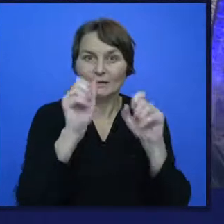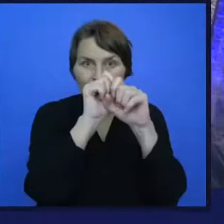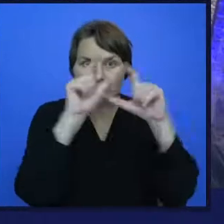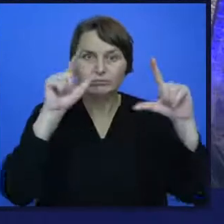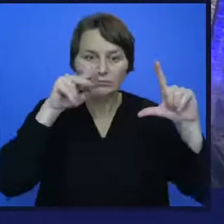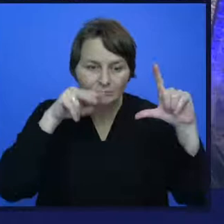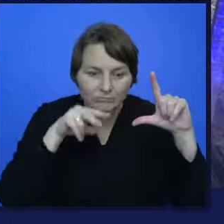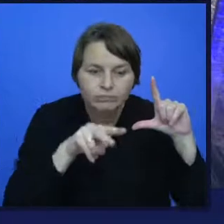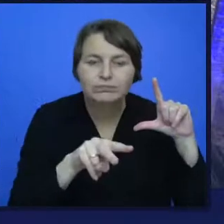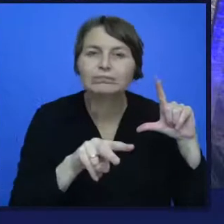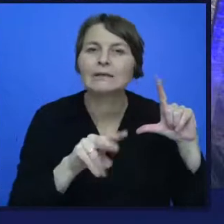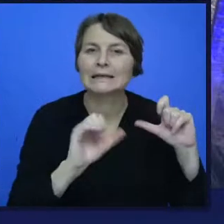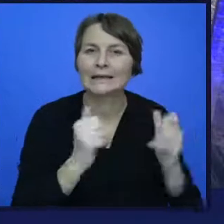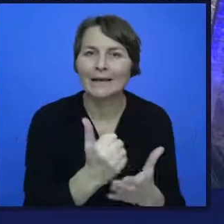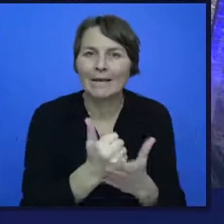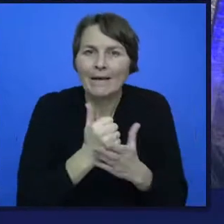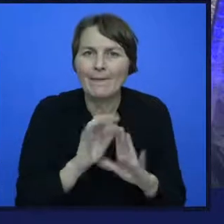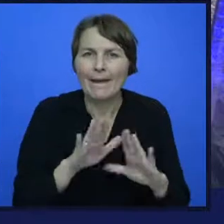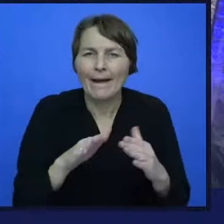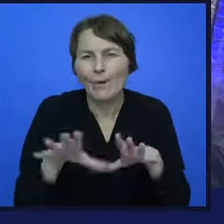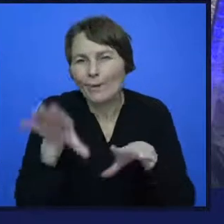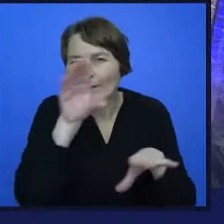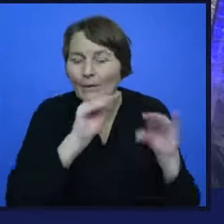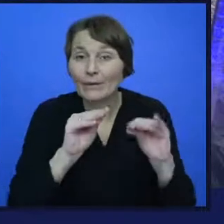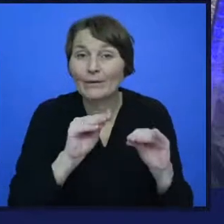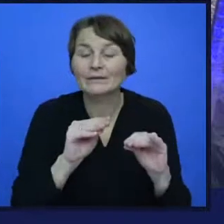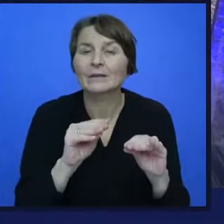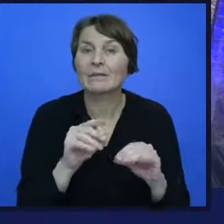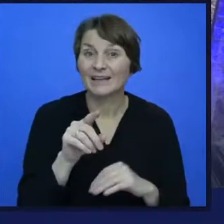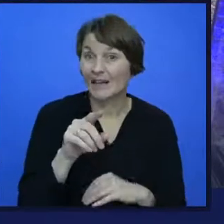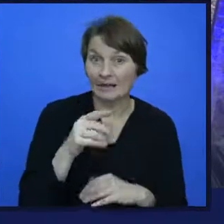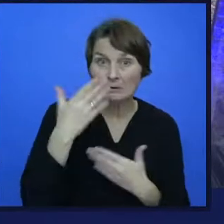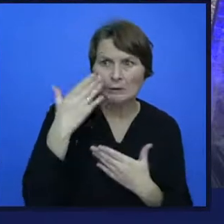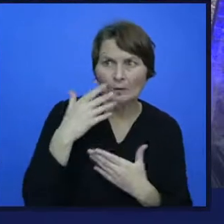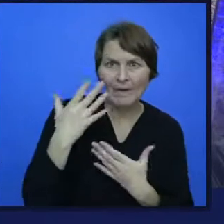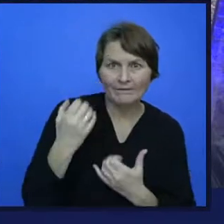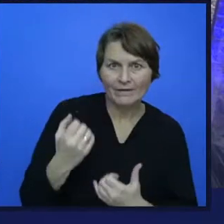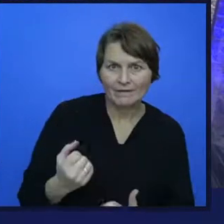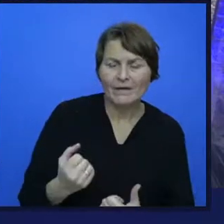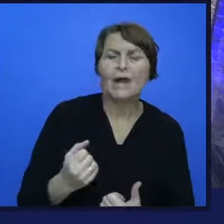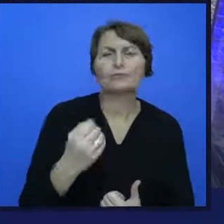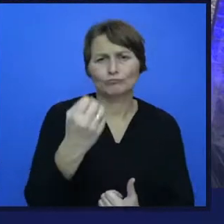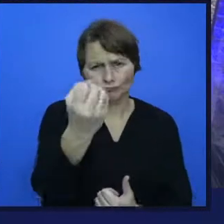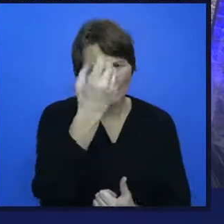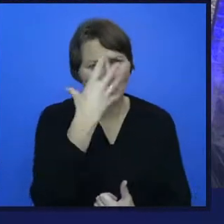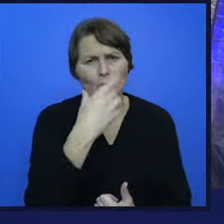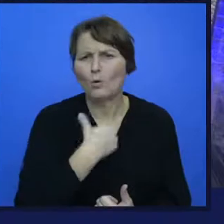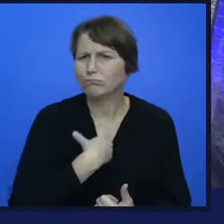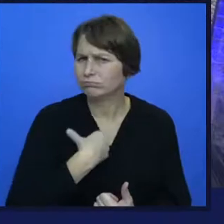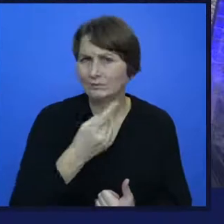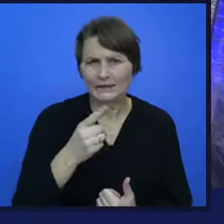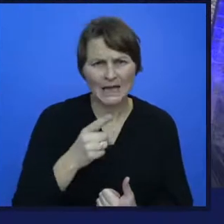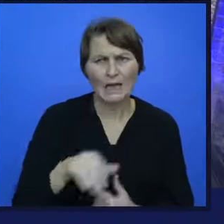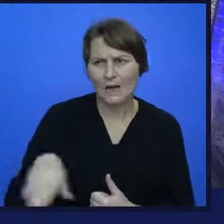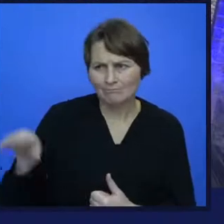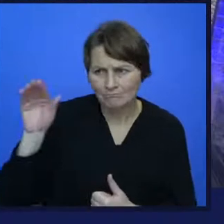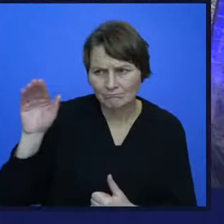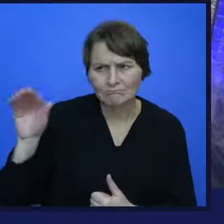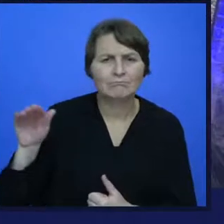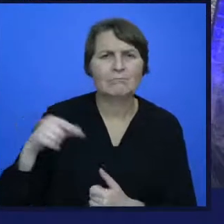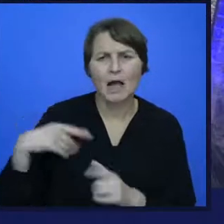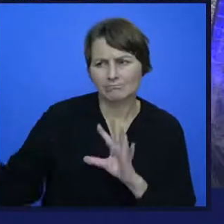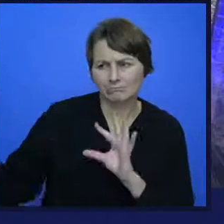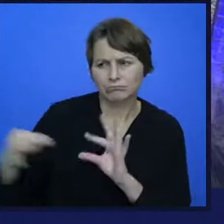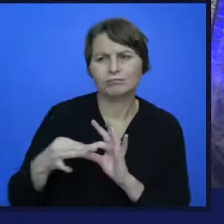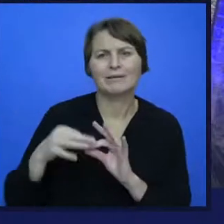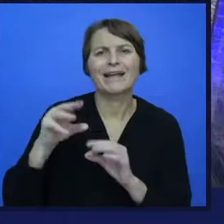in terms of upskilling is not there, let me know. I'm directly tuned in with the MS Learn team, and we're actively building out new modules as